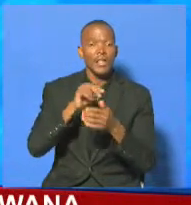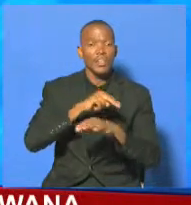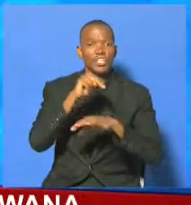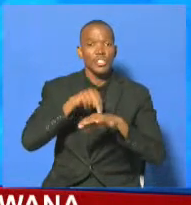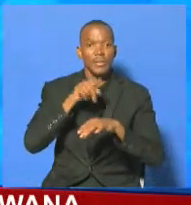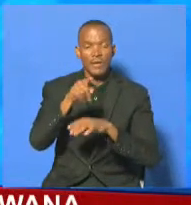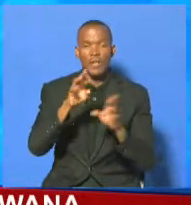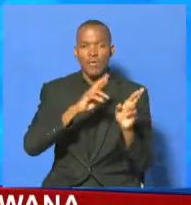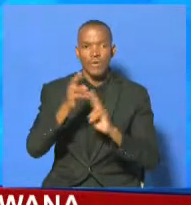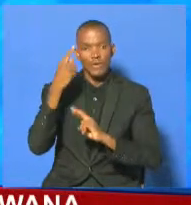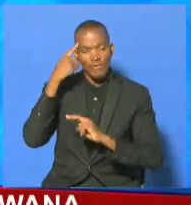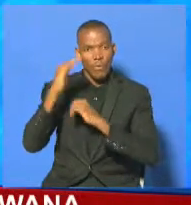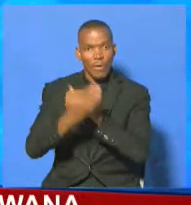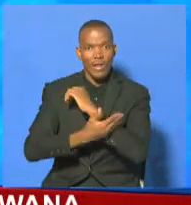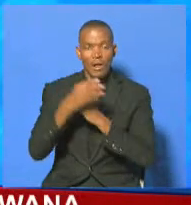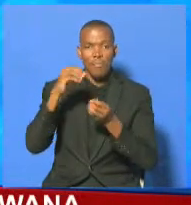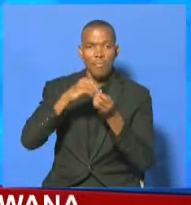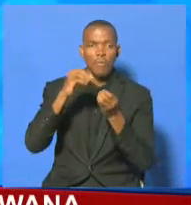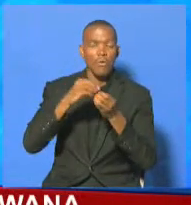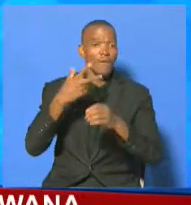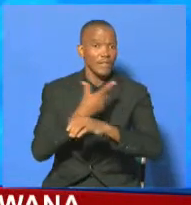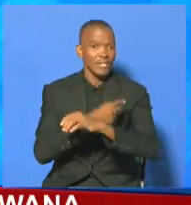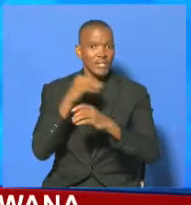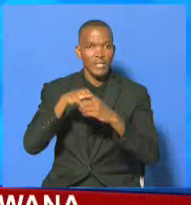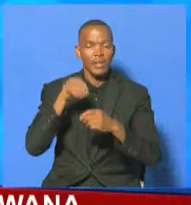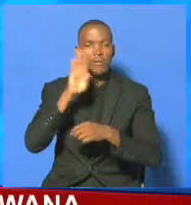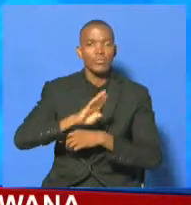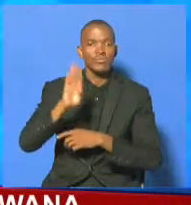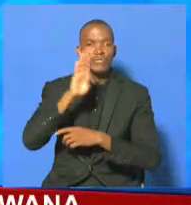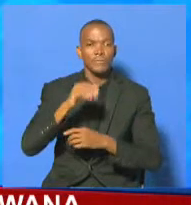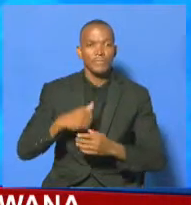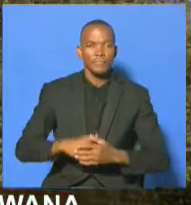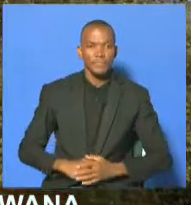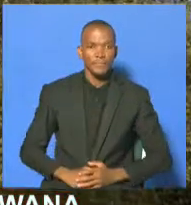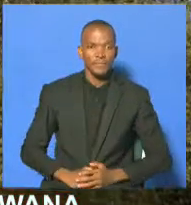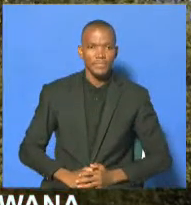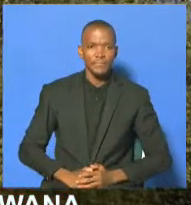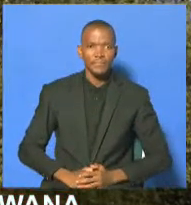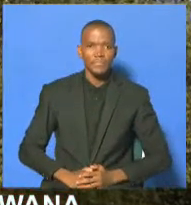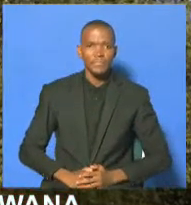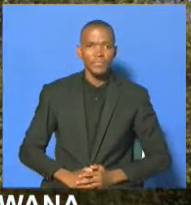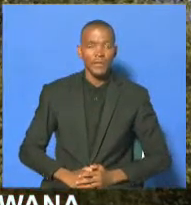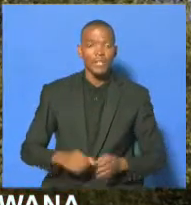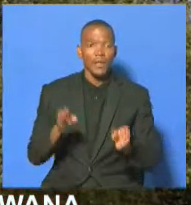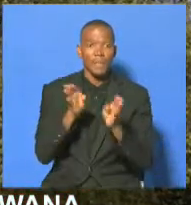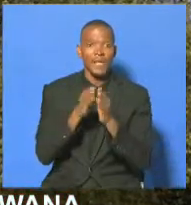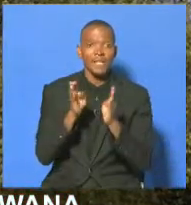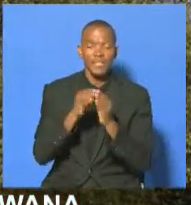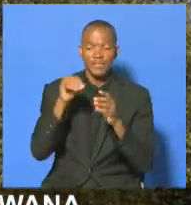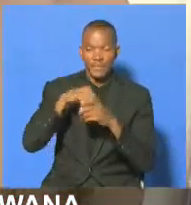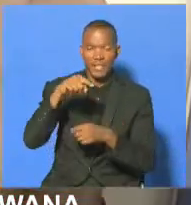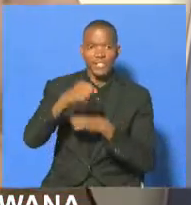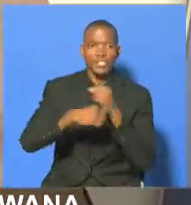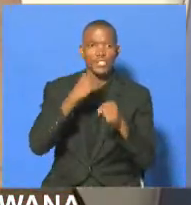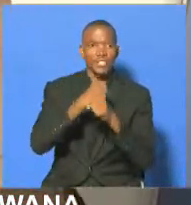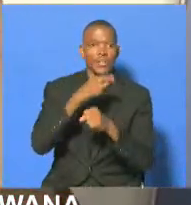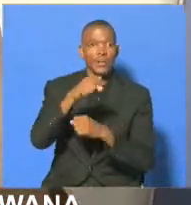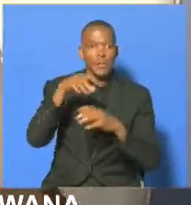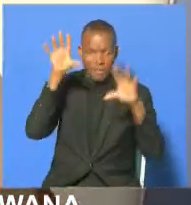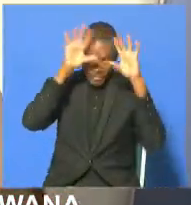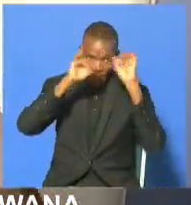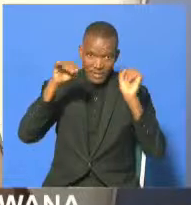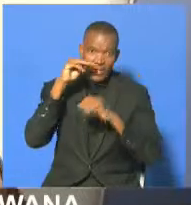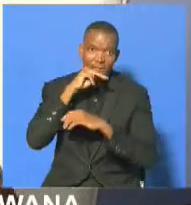was ready to welcome more vaccines from Botswana. Horata Maranyani has more. In their meeting in January this year, Presidents Dr.